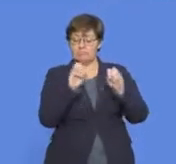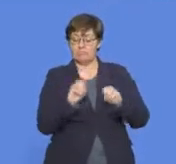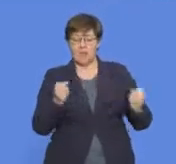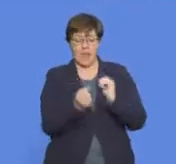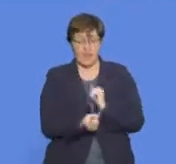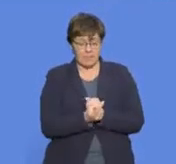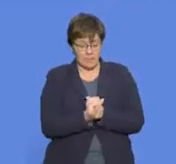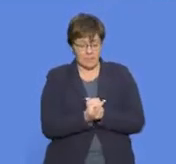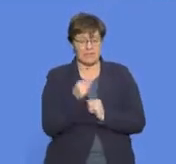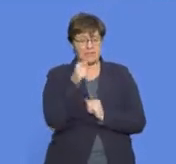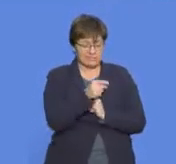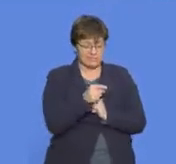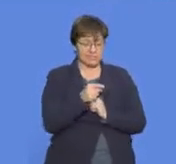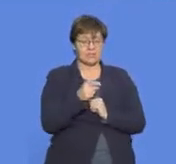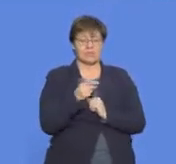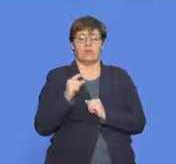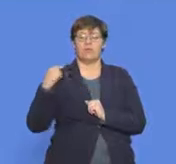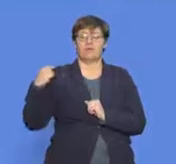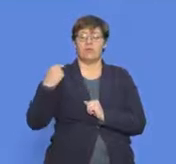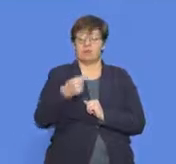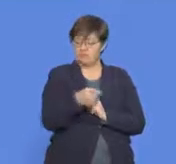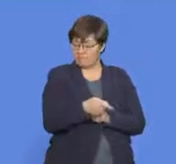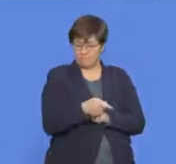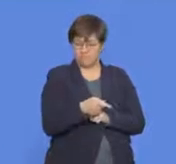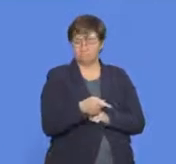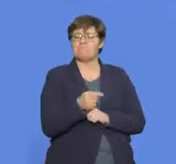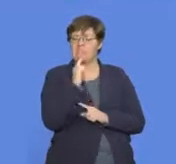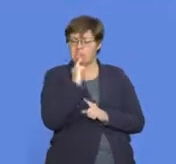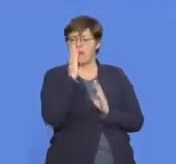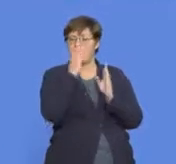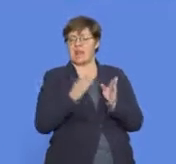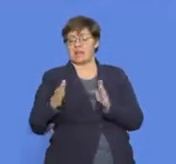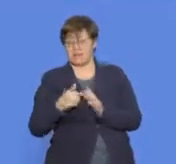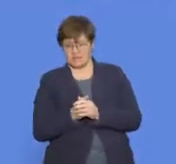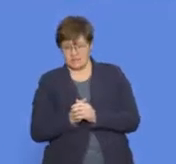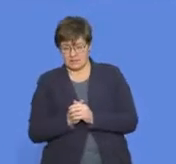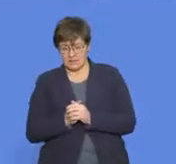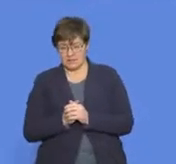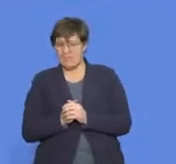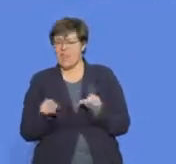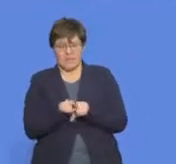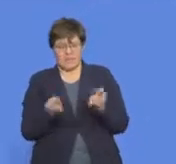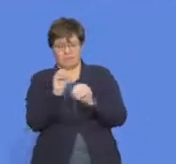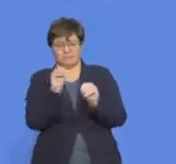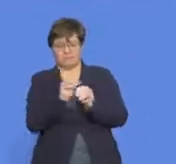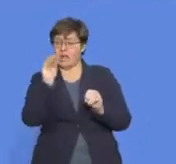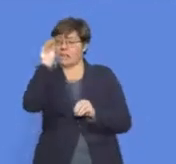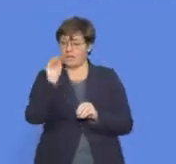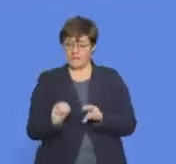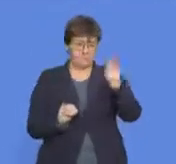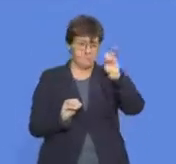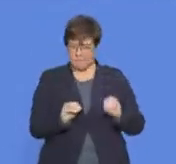takes place, those chromosomes would randomly line up. So there's never ever the same